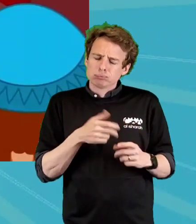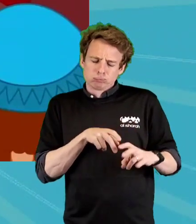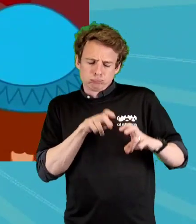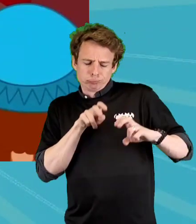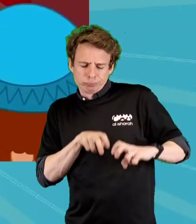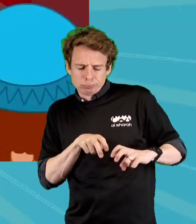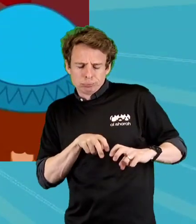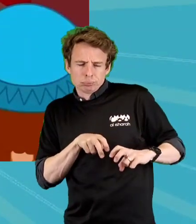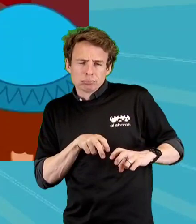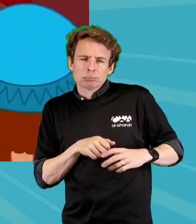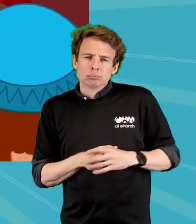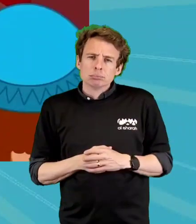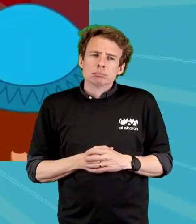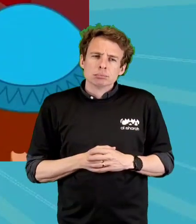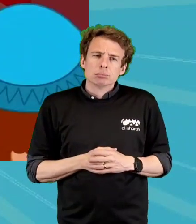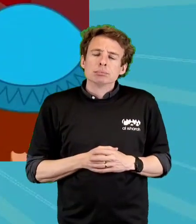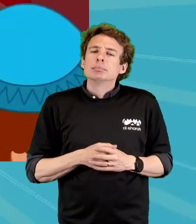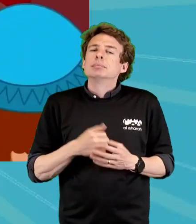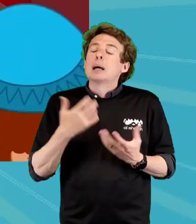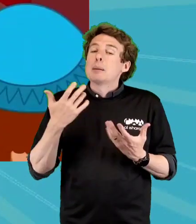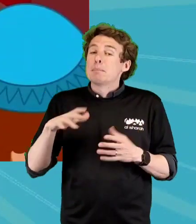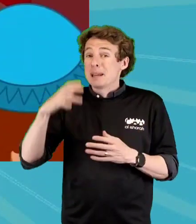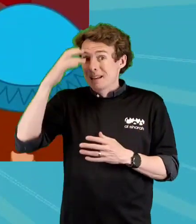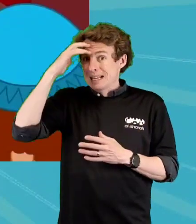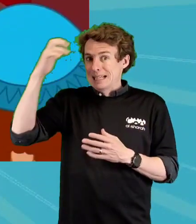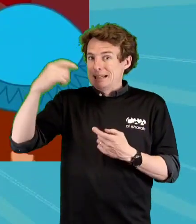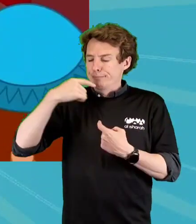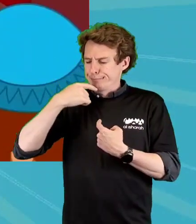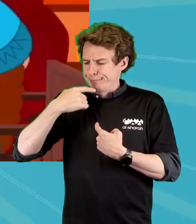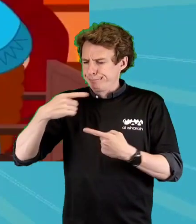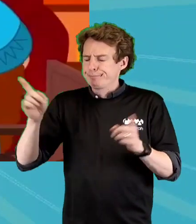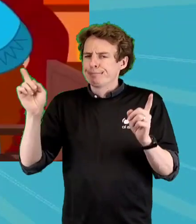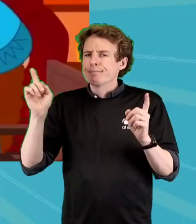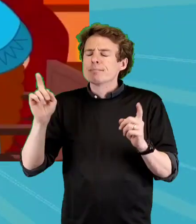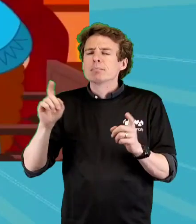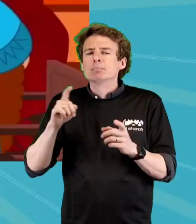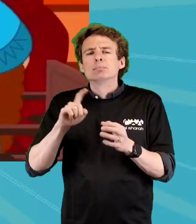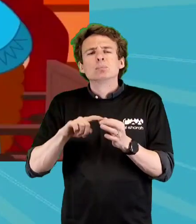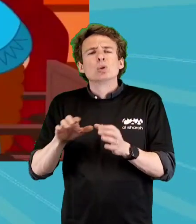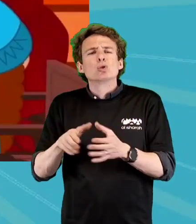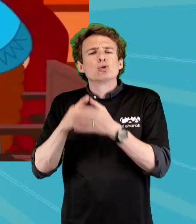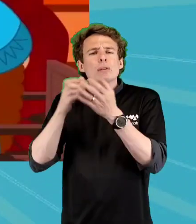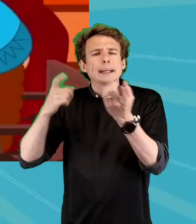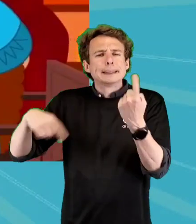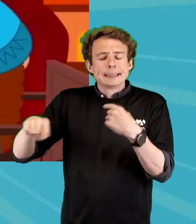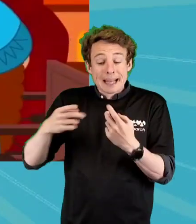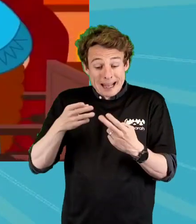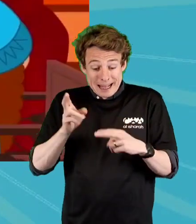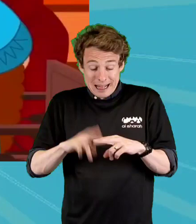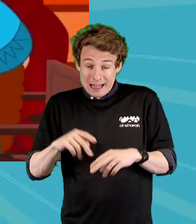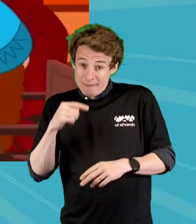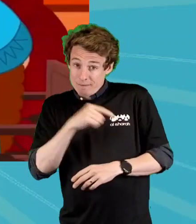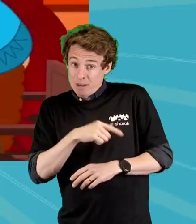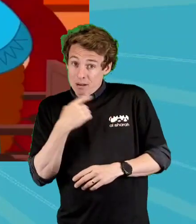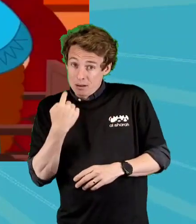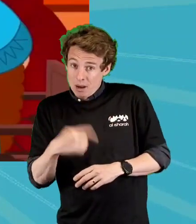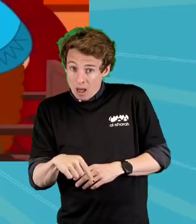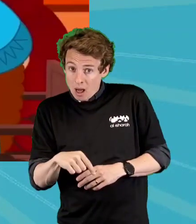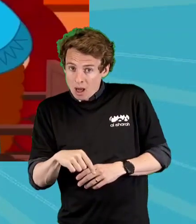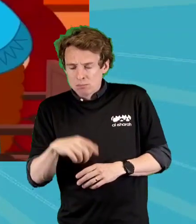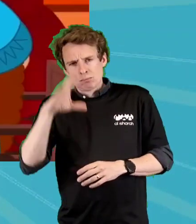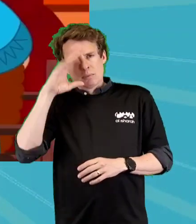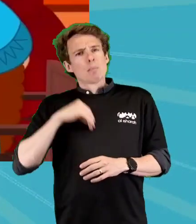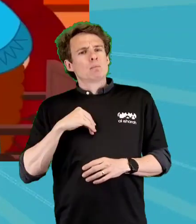he let him sit close. He told the other Quraysh people that if Abu Sufyan told a